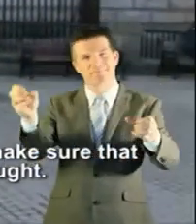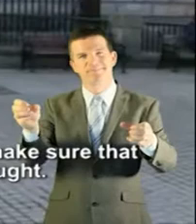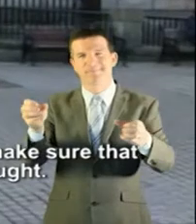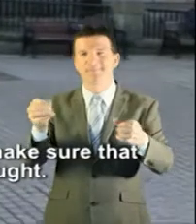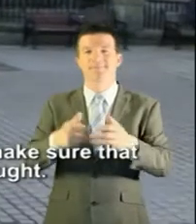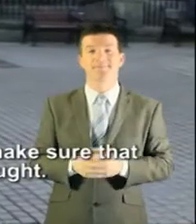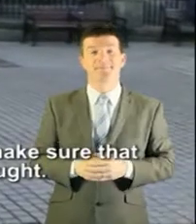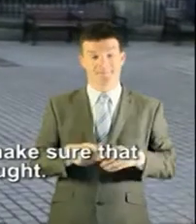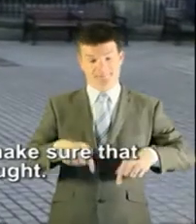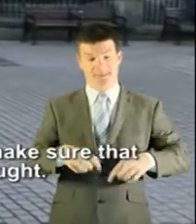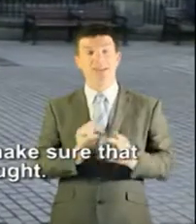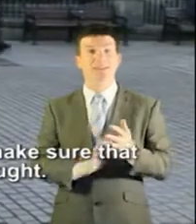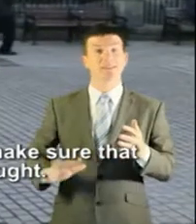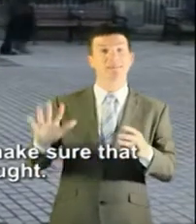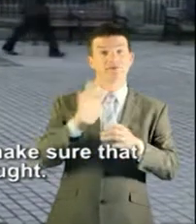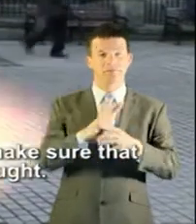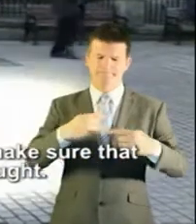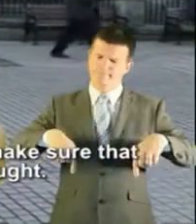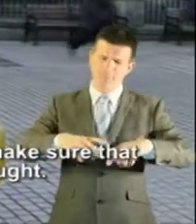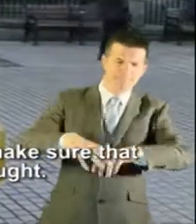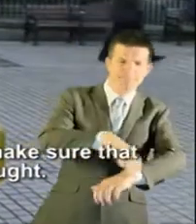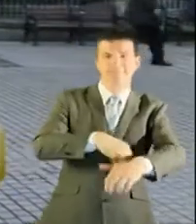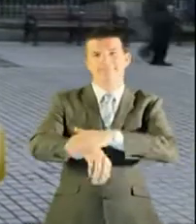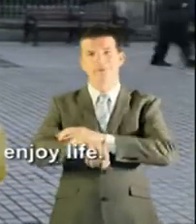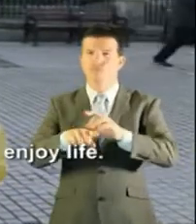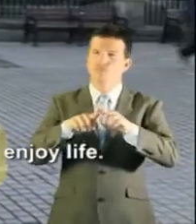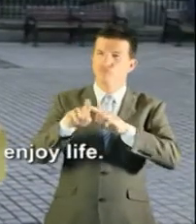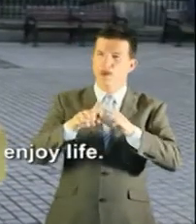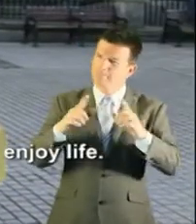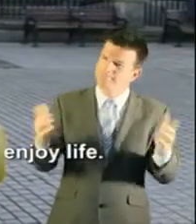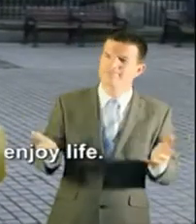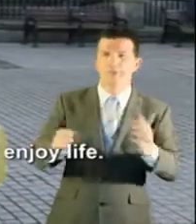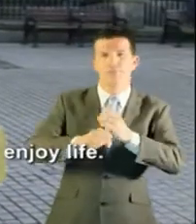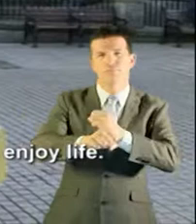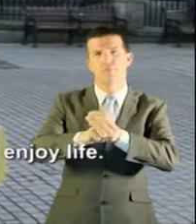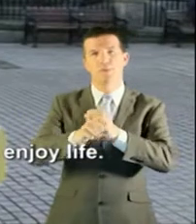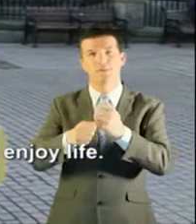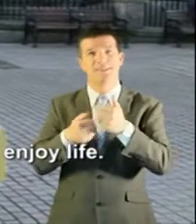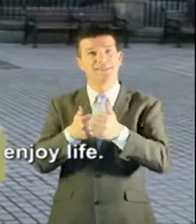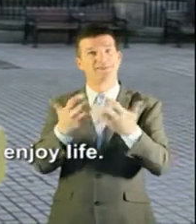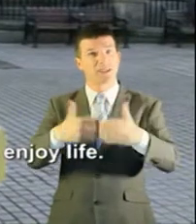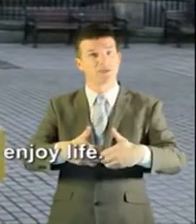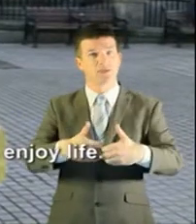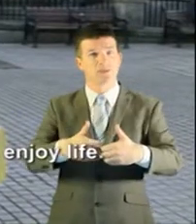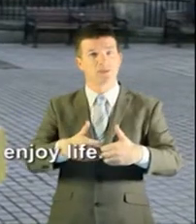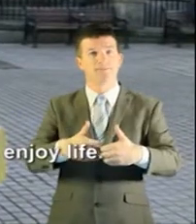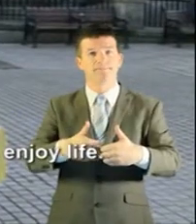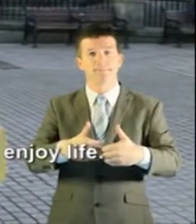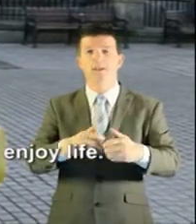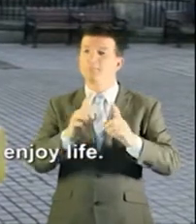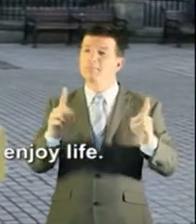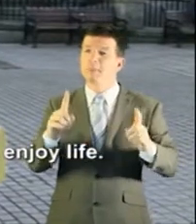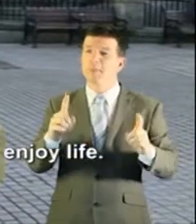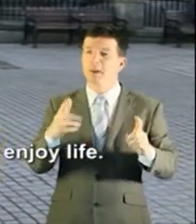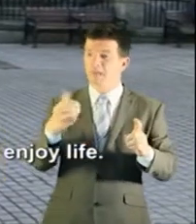sure that assistive technology is mainstreamed, not an afterthought. People can still live the normal life, still live independently